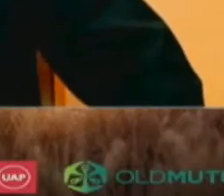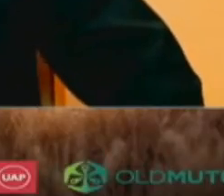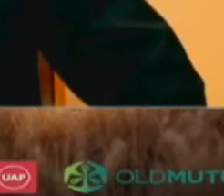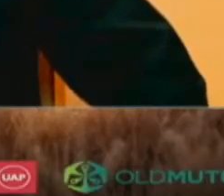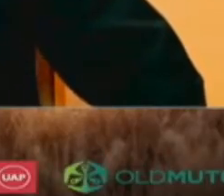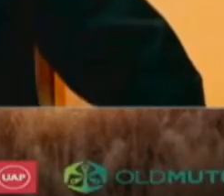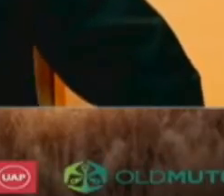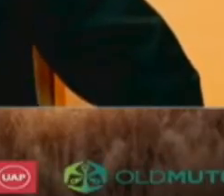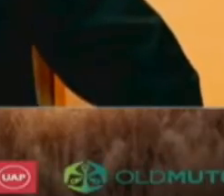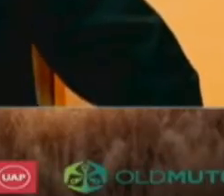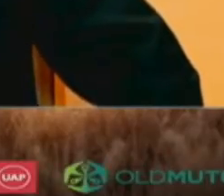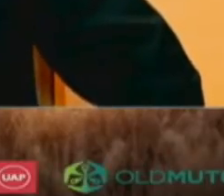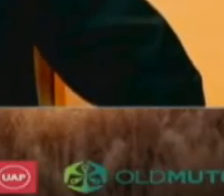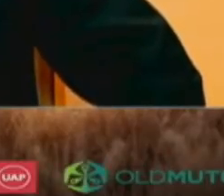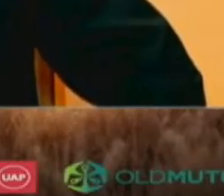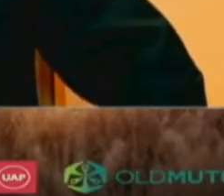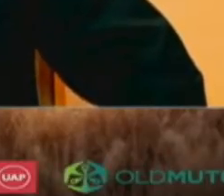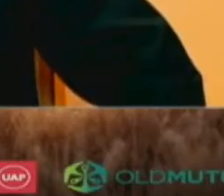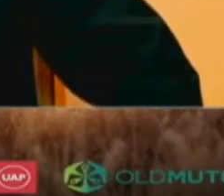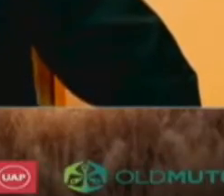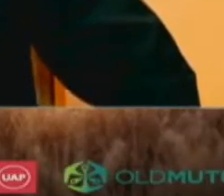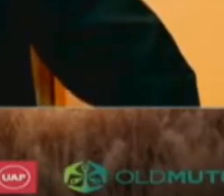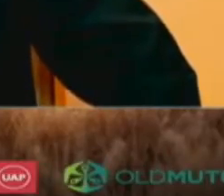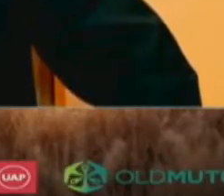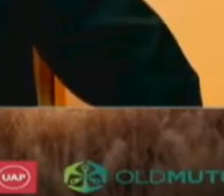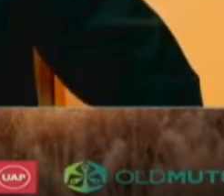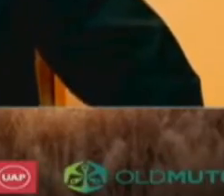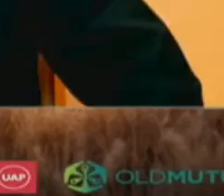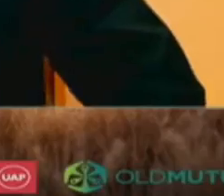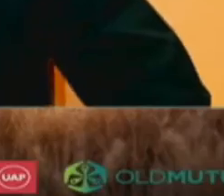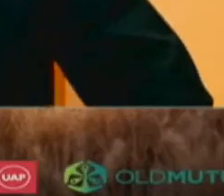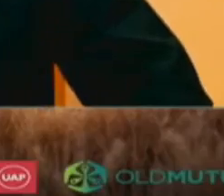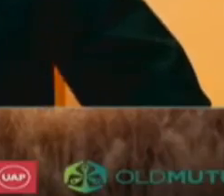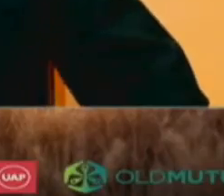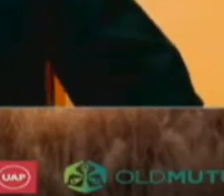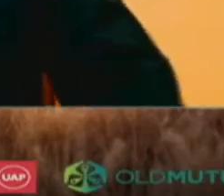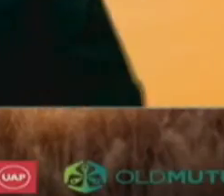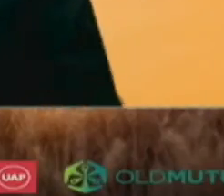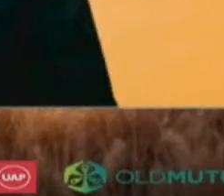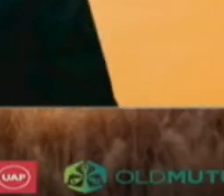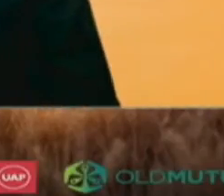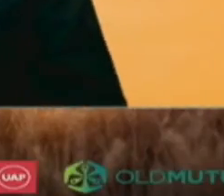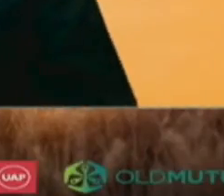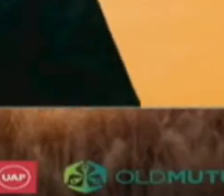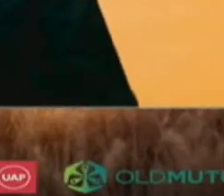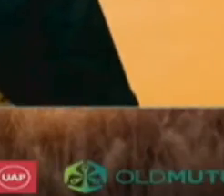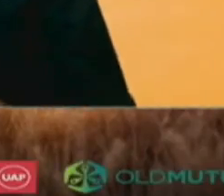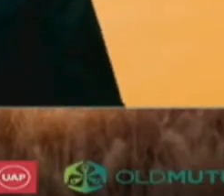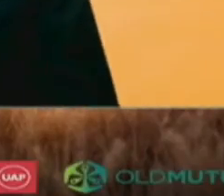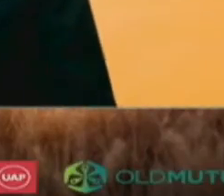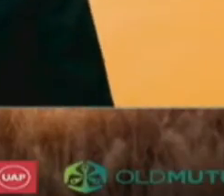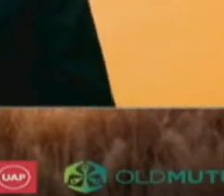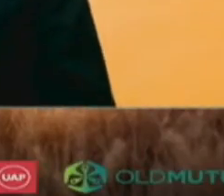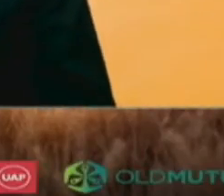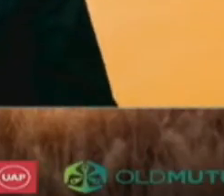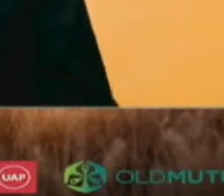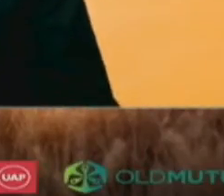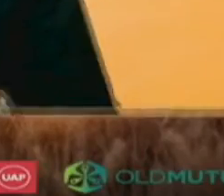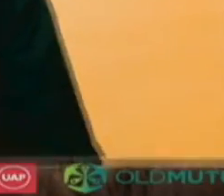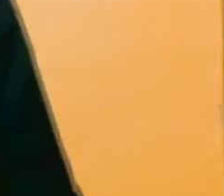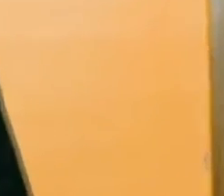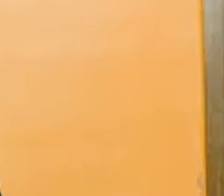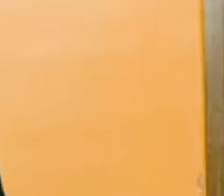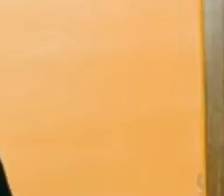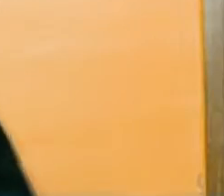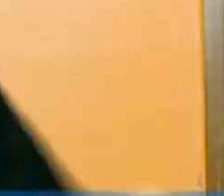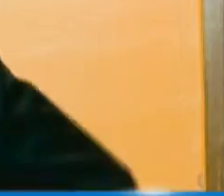happening in the economy, and that reduced demand is something that we as a country, as a people, as a ministry, need